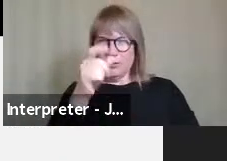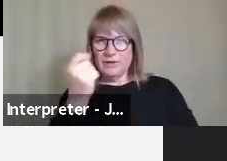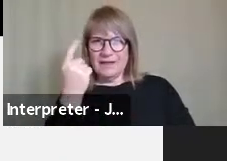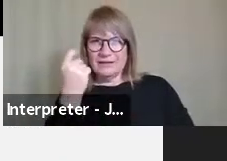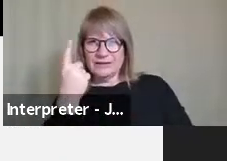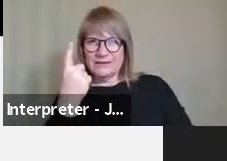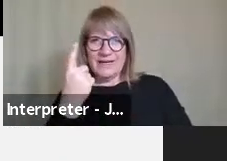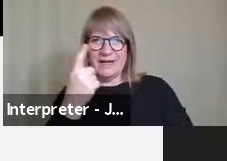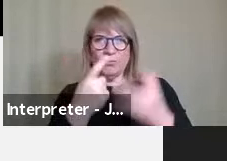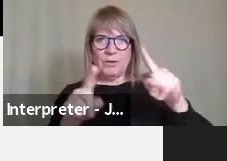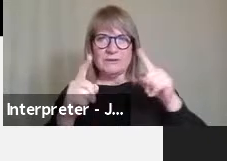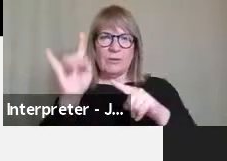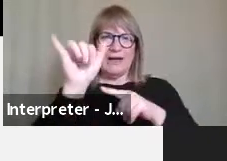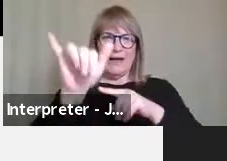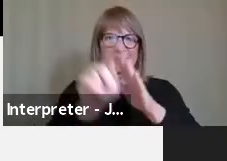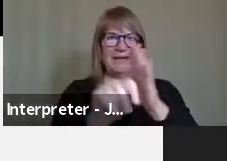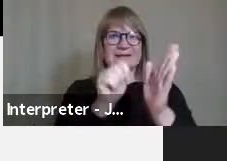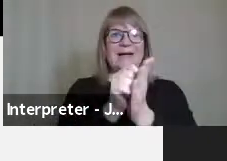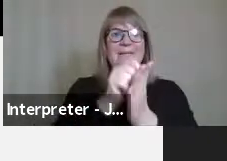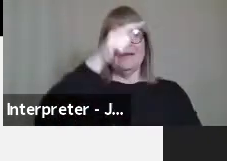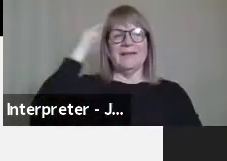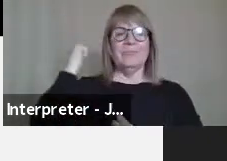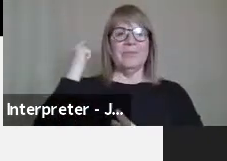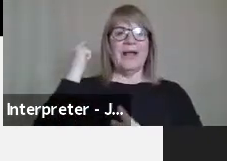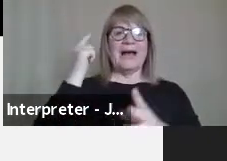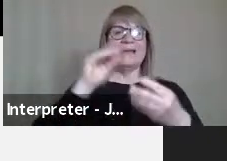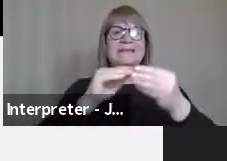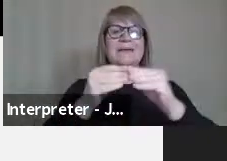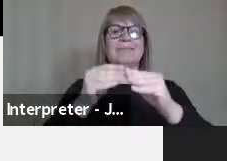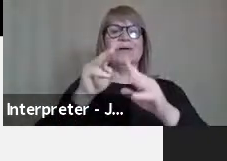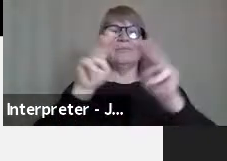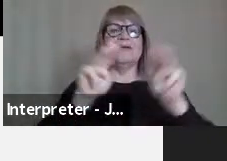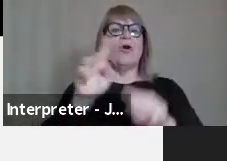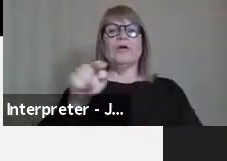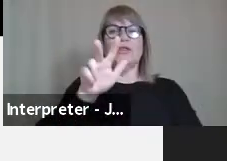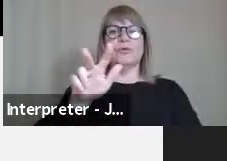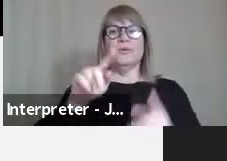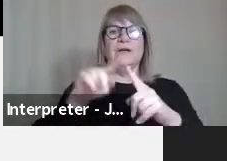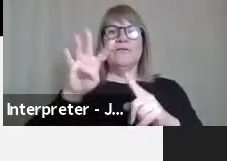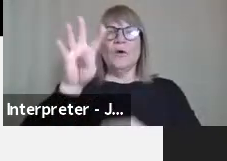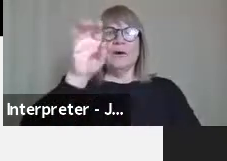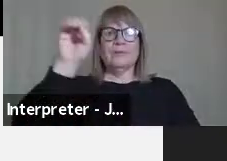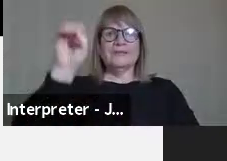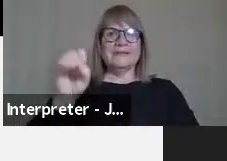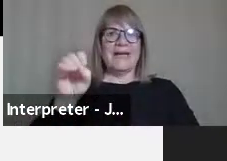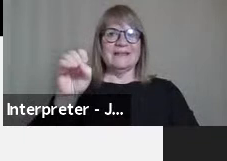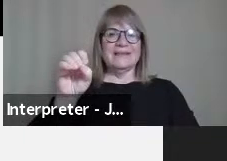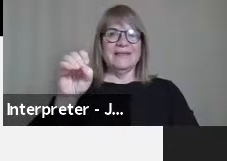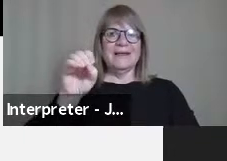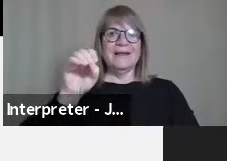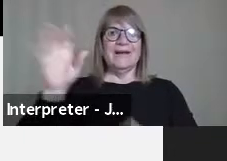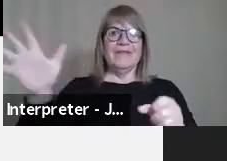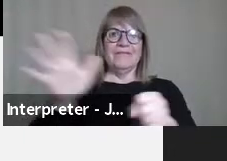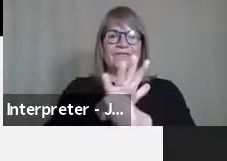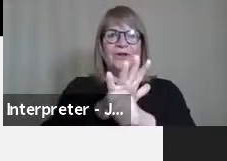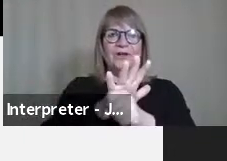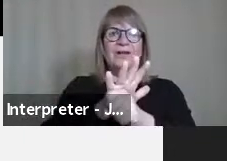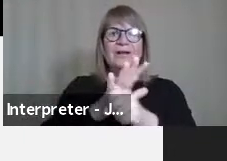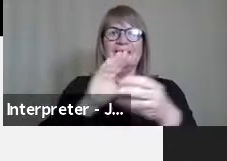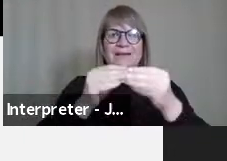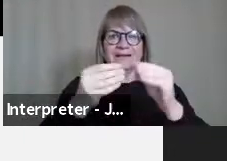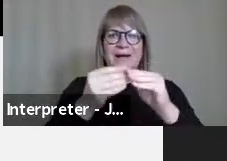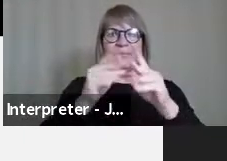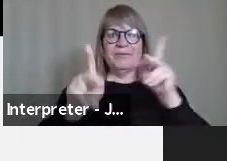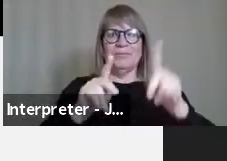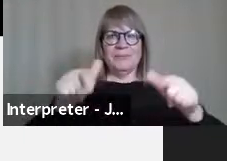time the black population in michigan was only about three to four percent of the population in the 1930s and 40s which is when these records come from